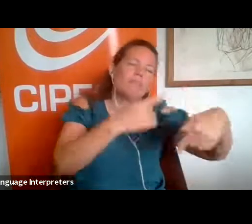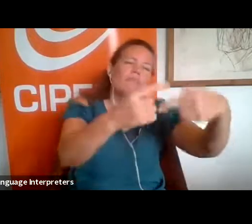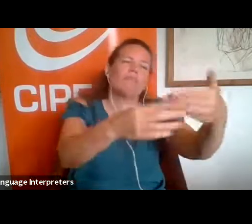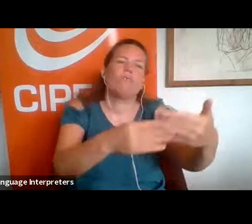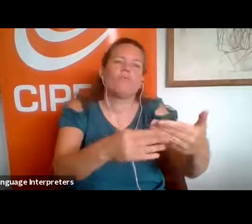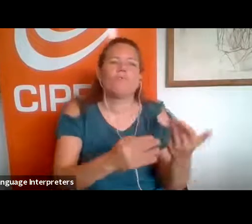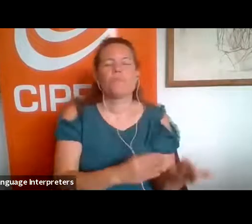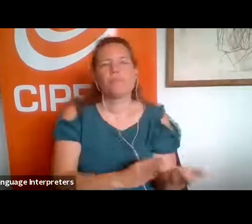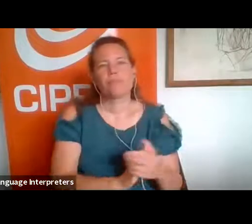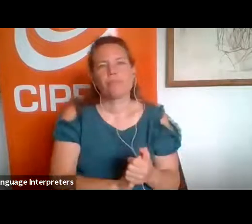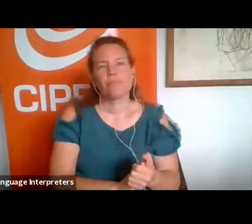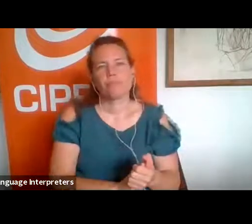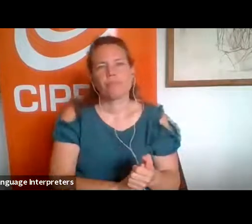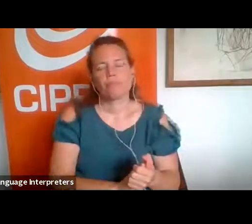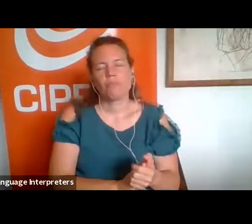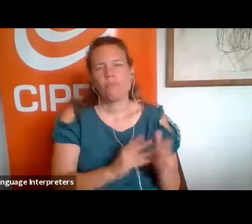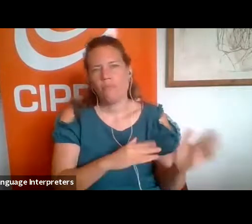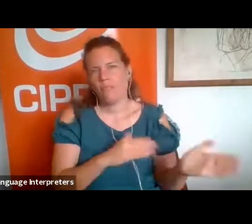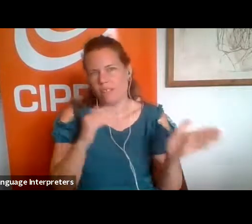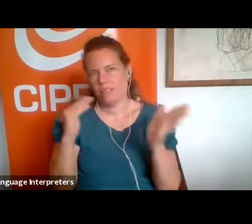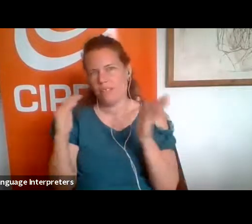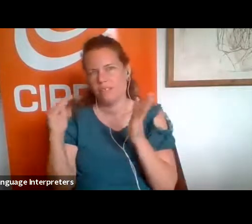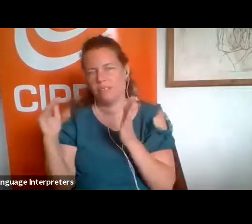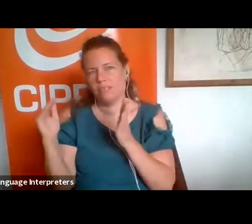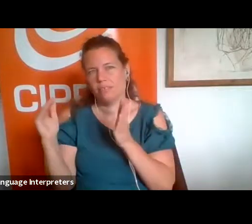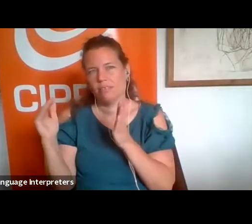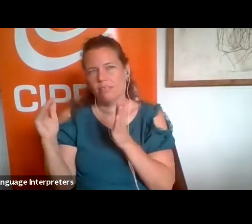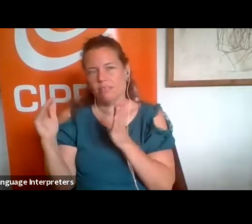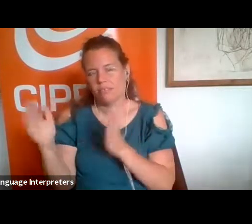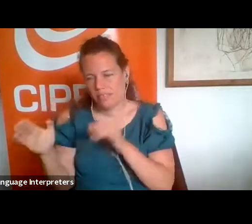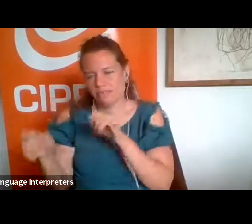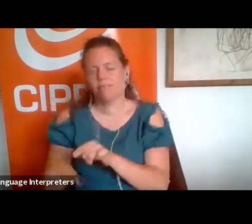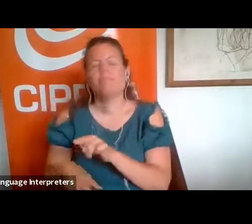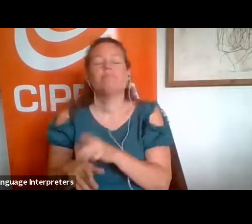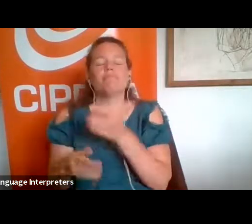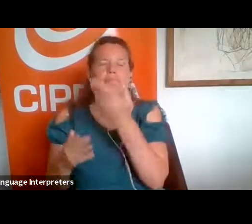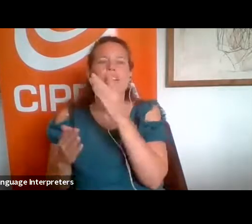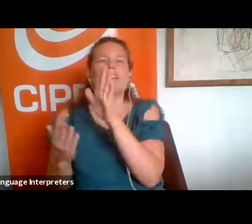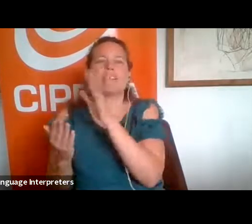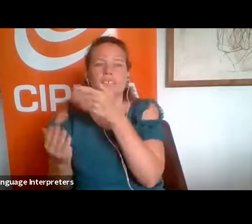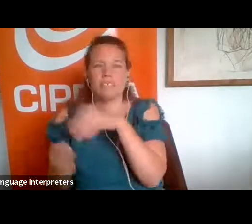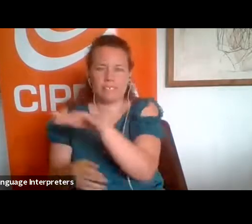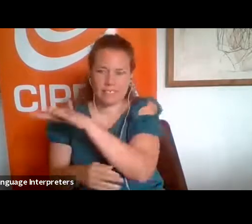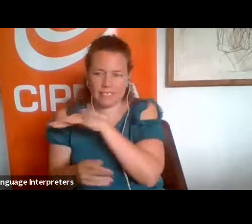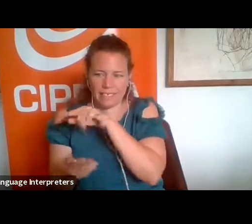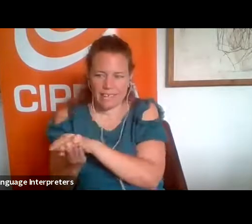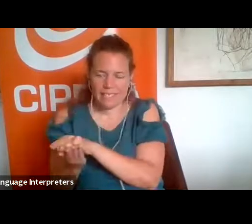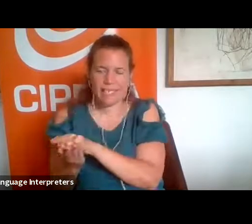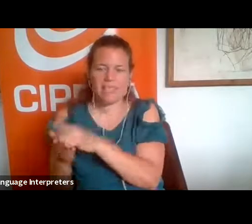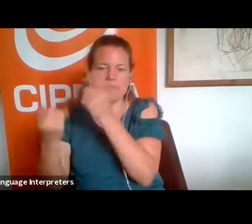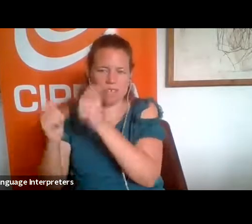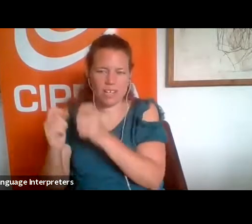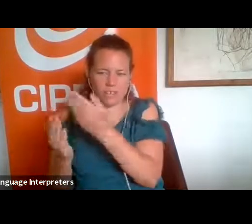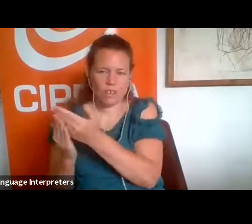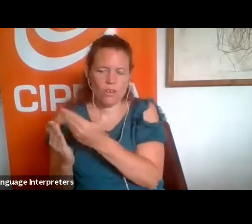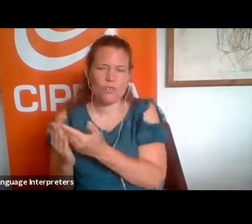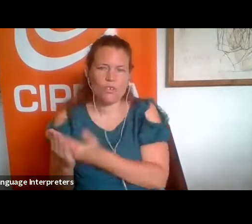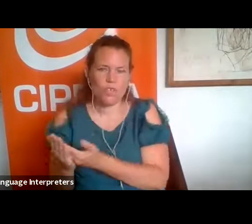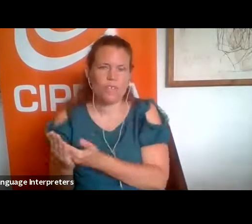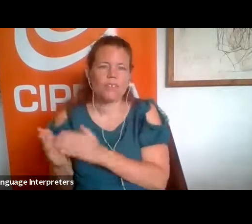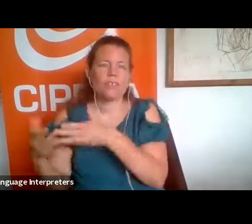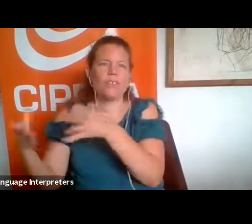currently. Then in terms of the case resolution committee, so this is the committee, like I mentioned, we have human rights and